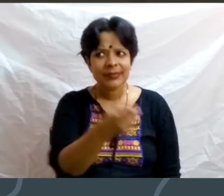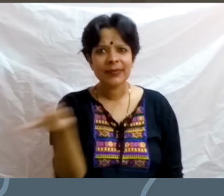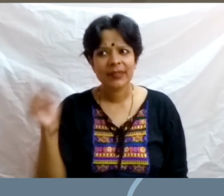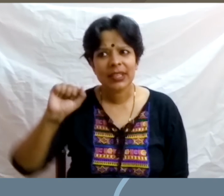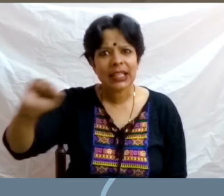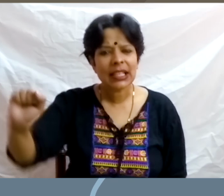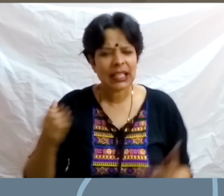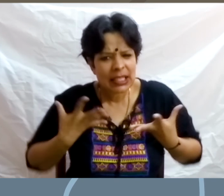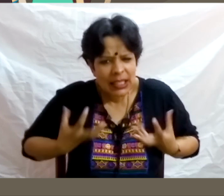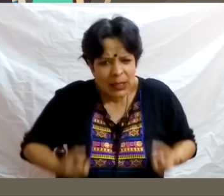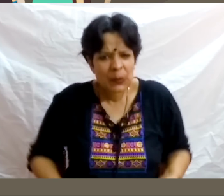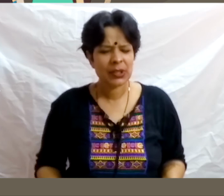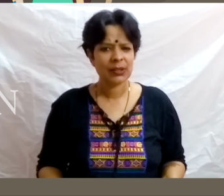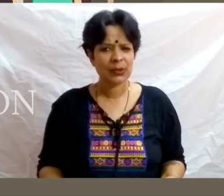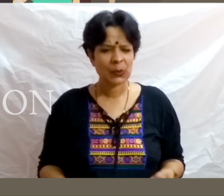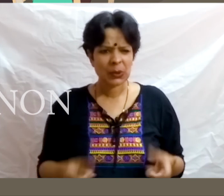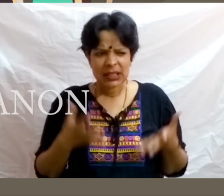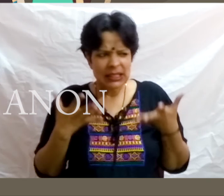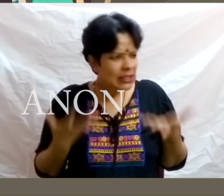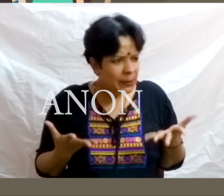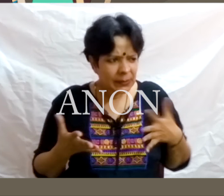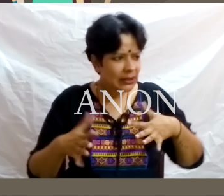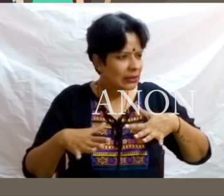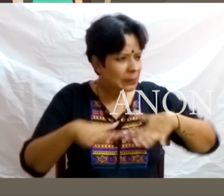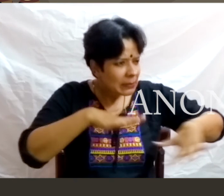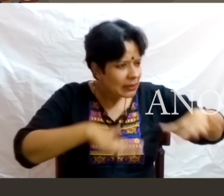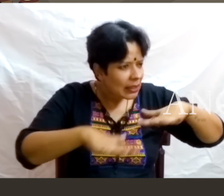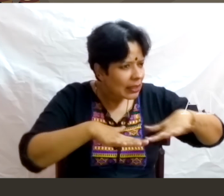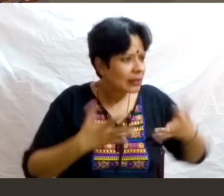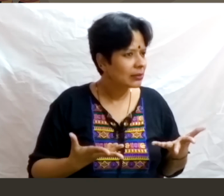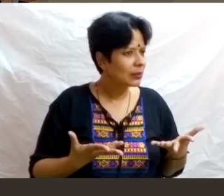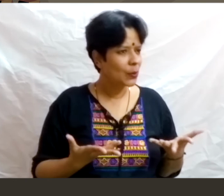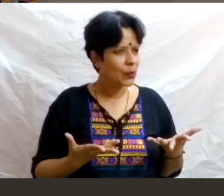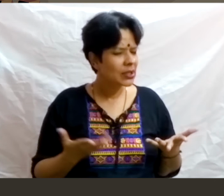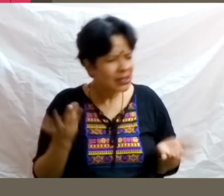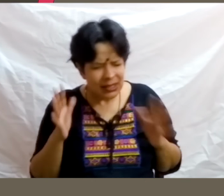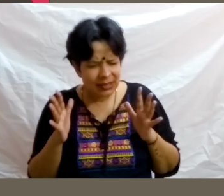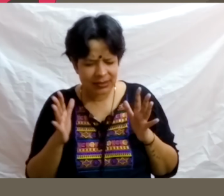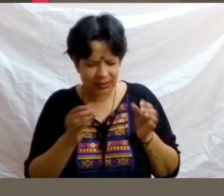They wanted to find some way to know when the cat is coming, so they'll have time to run away.